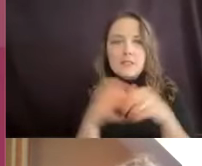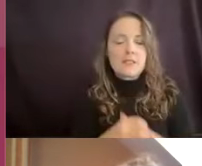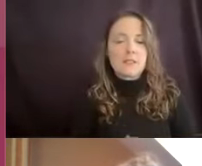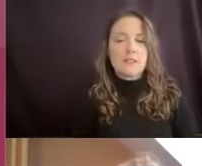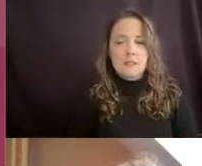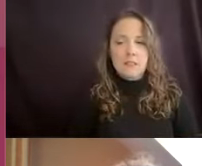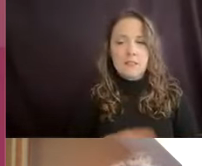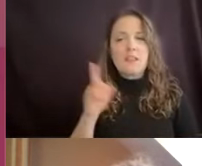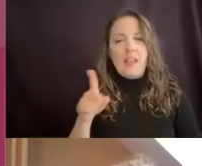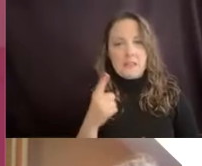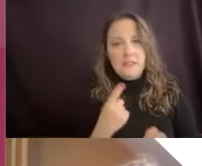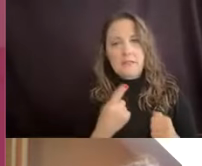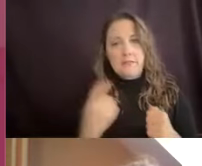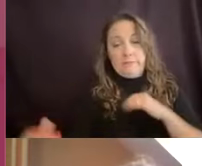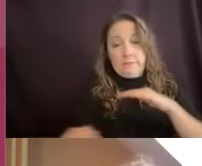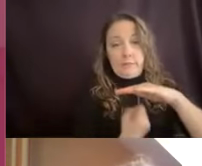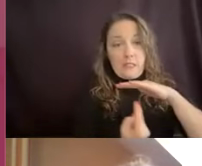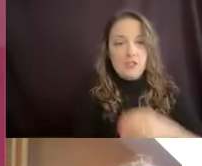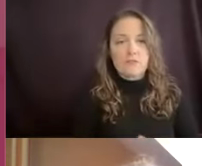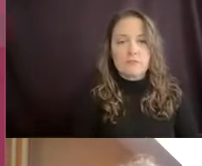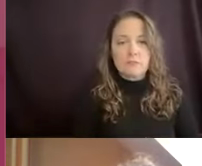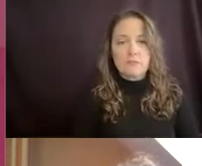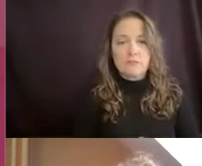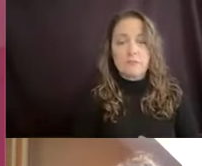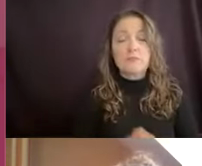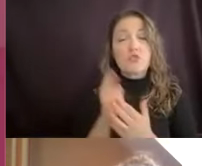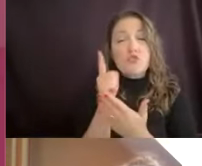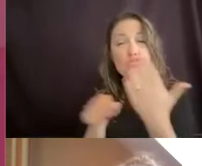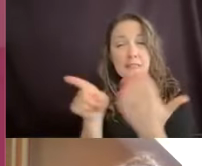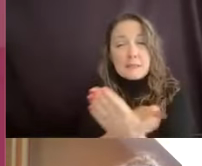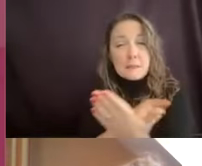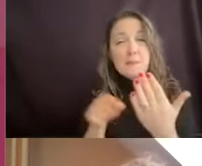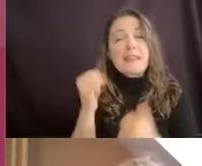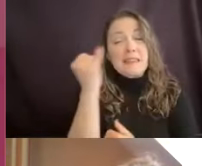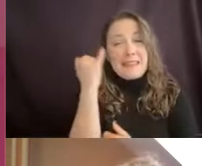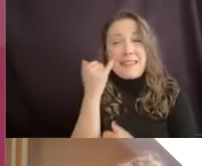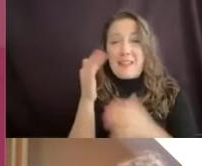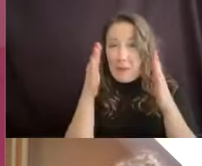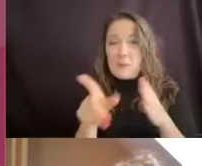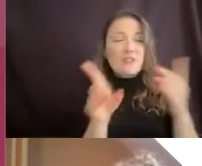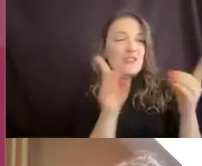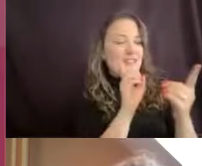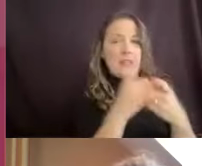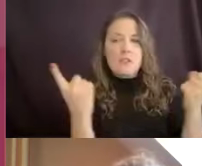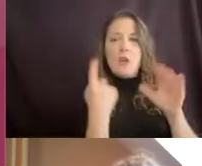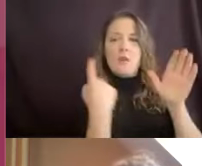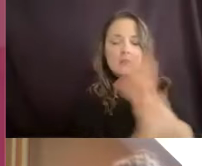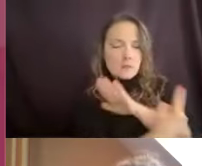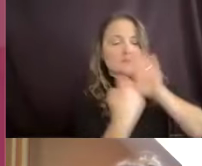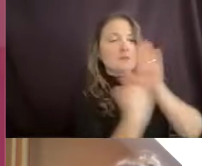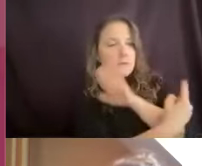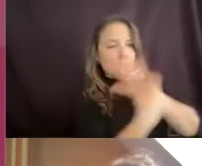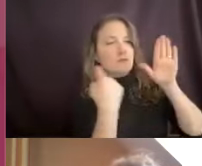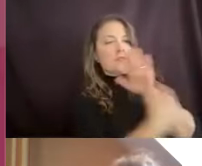that's isolation. We have harmful criticism. If somebody that a young person is dating is constantly berating them and telling them